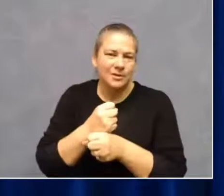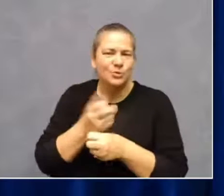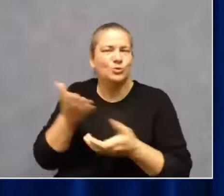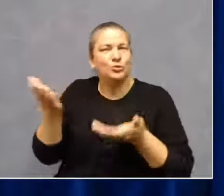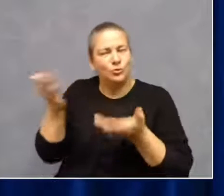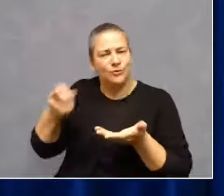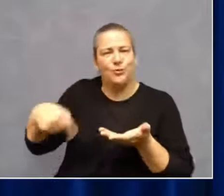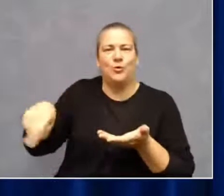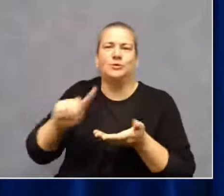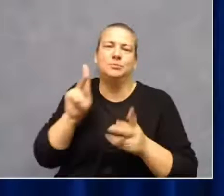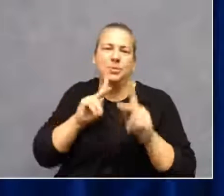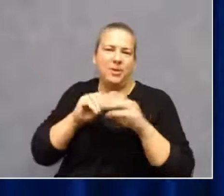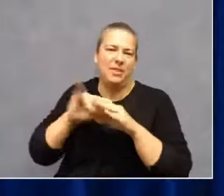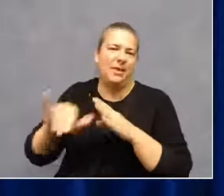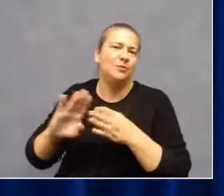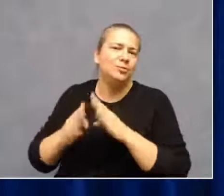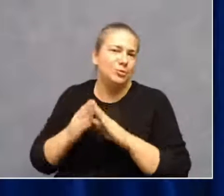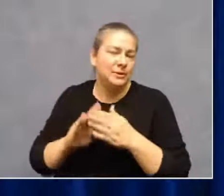communities.